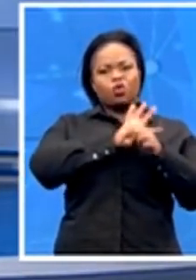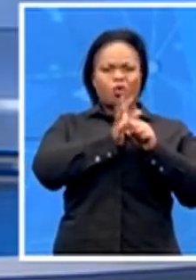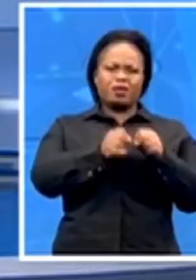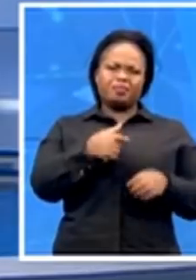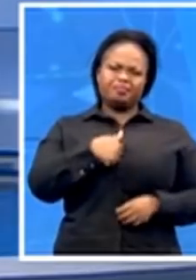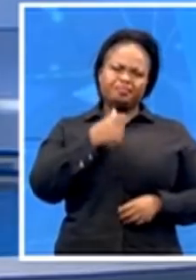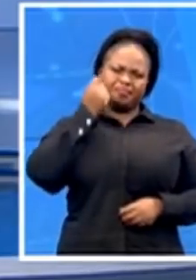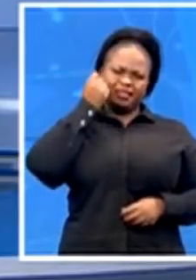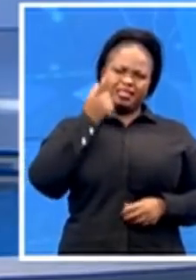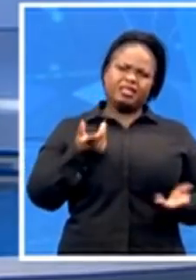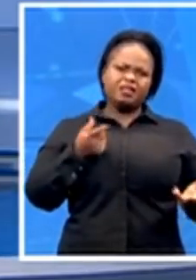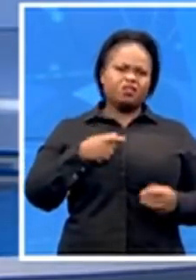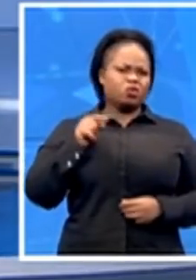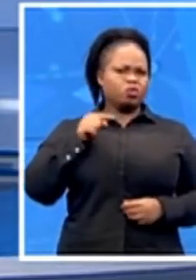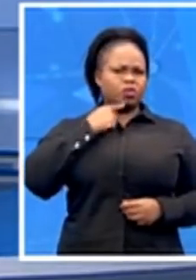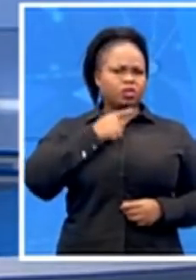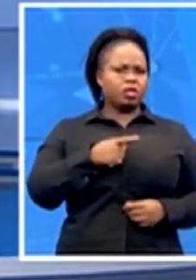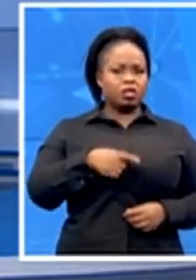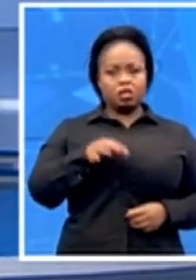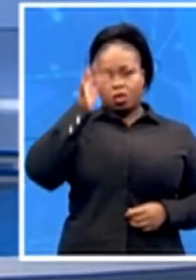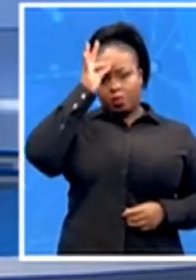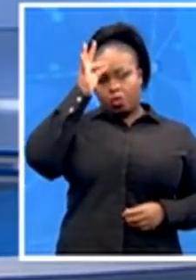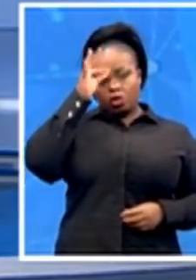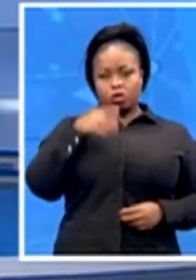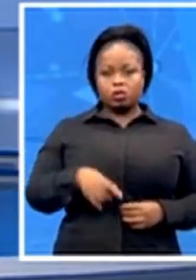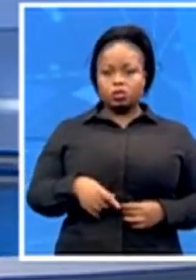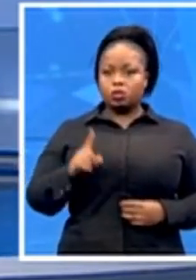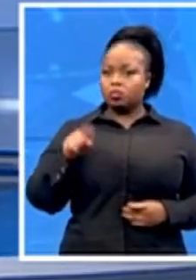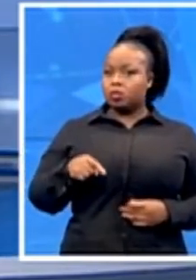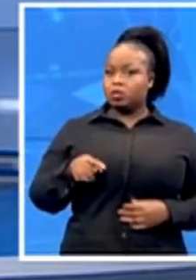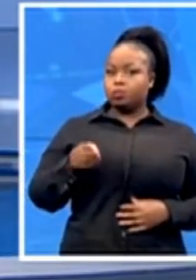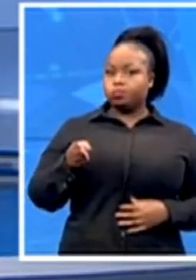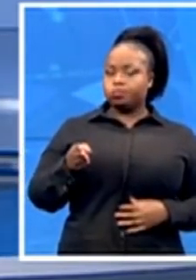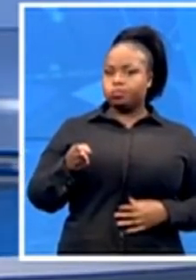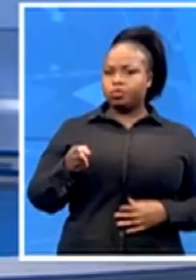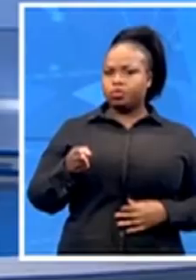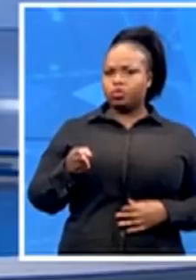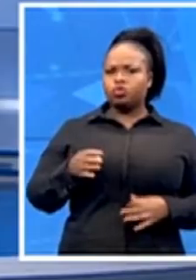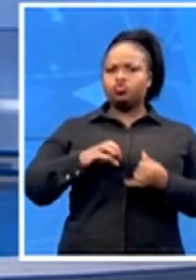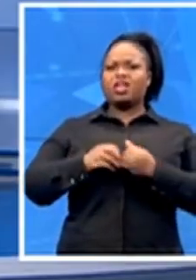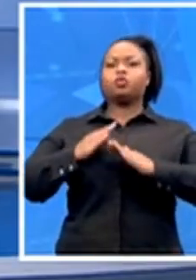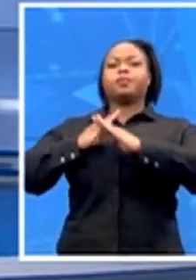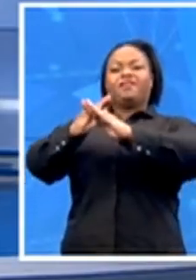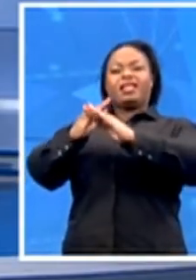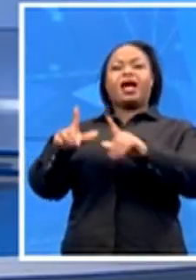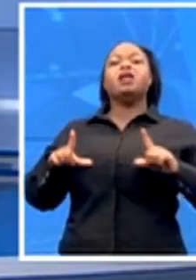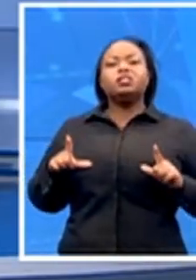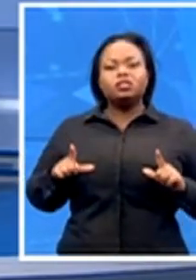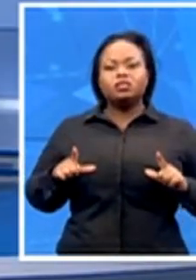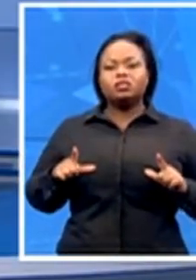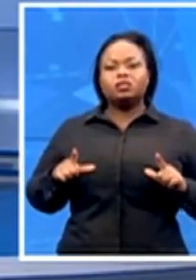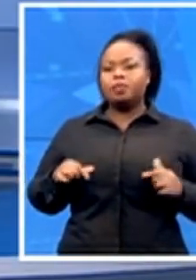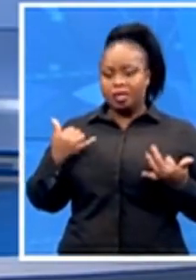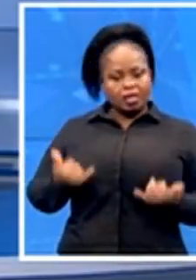that the police should have been reactionary more than proactive, and we are dealing with a pandemic here, Mr. Masuku. We're not dealing with